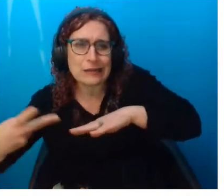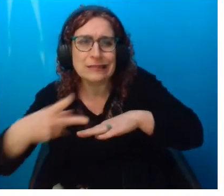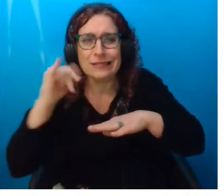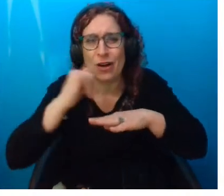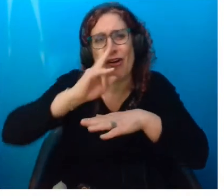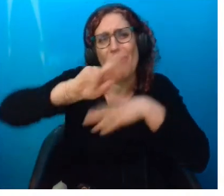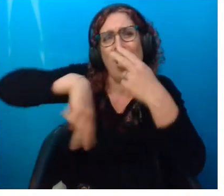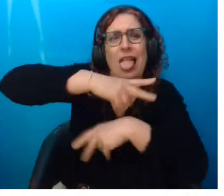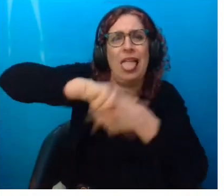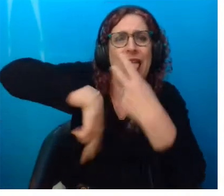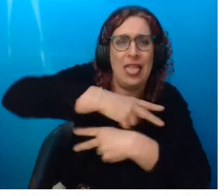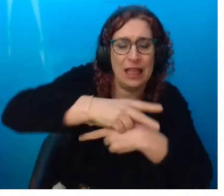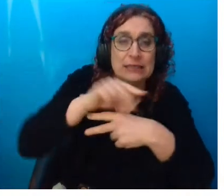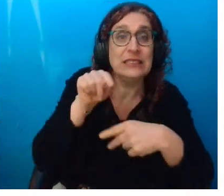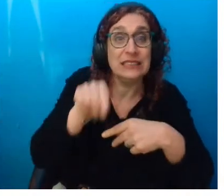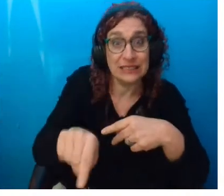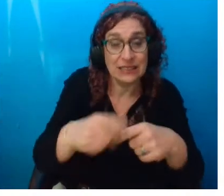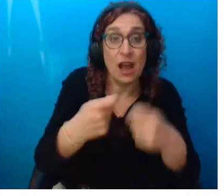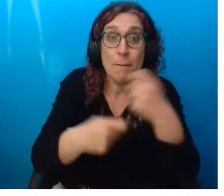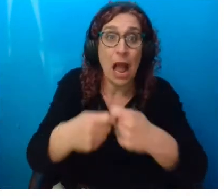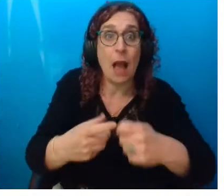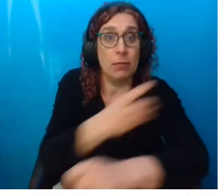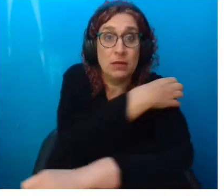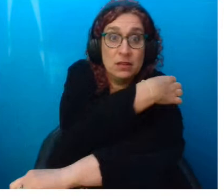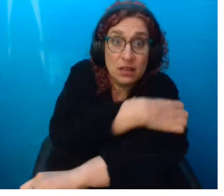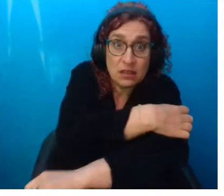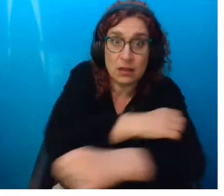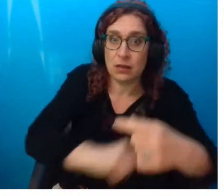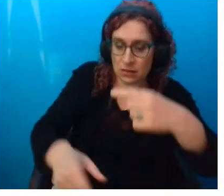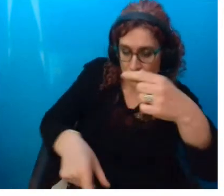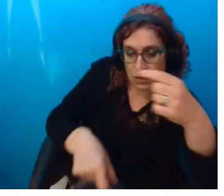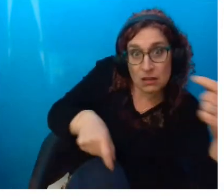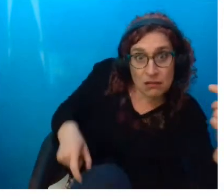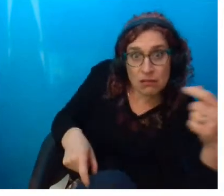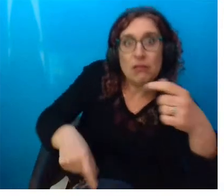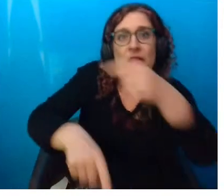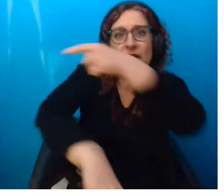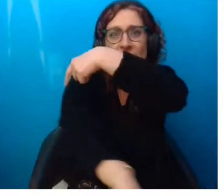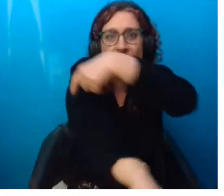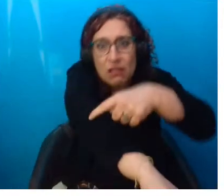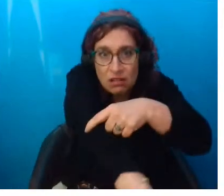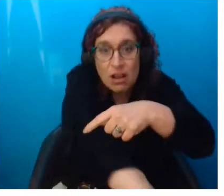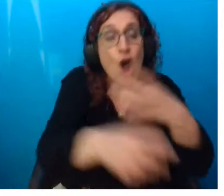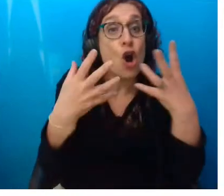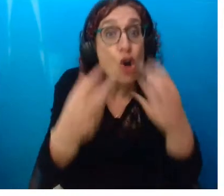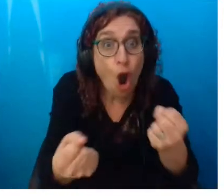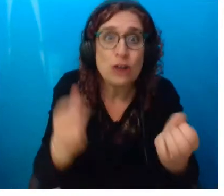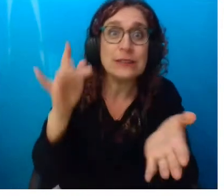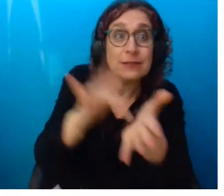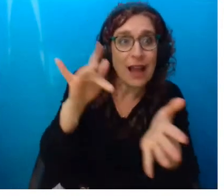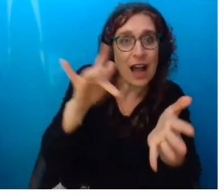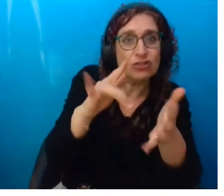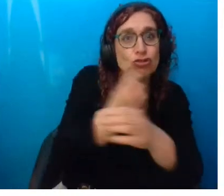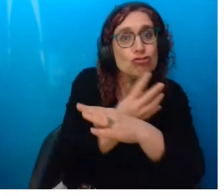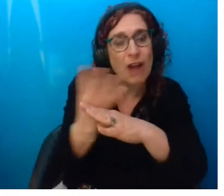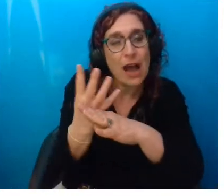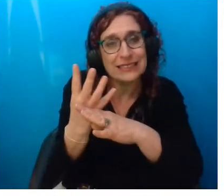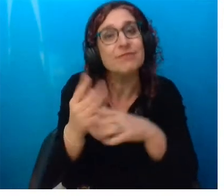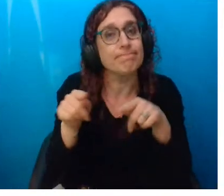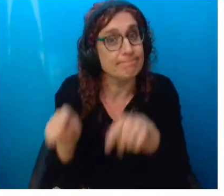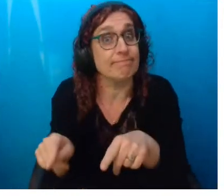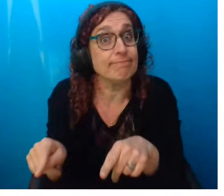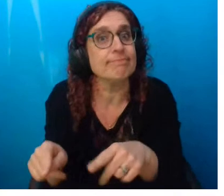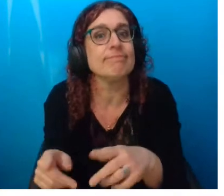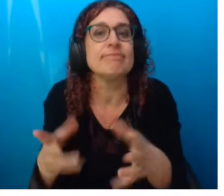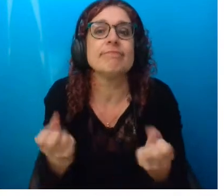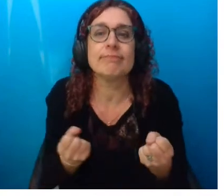grass, so areas that have been in contact with the grass. But when you get urticaria in relation to grass